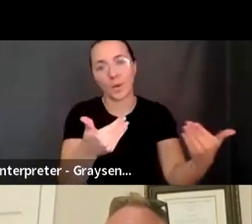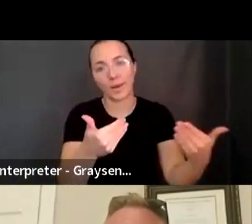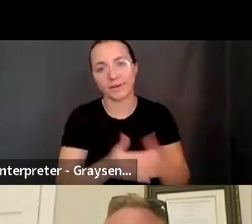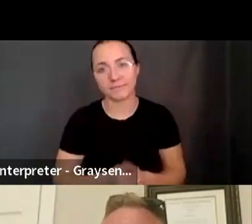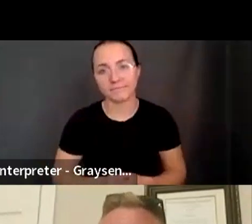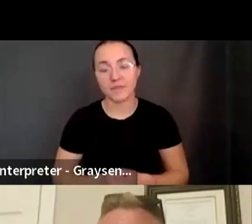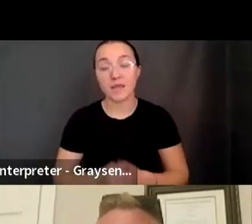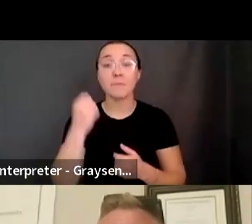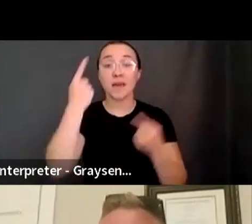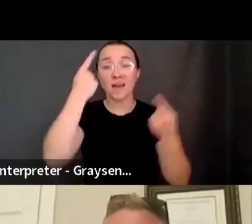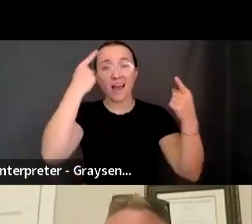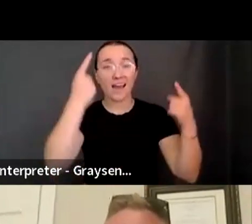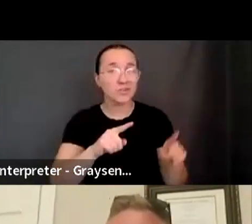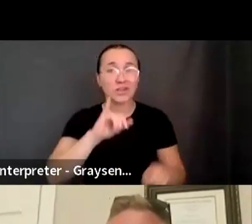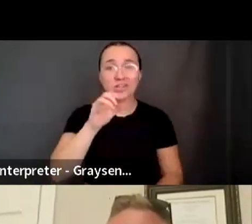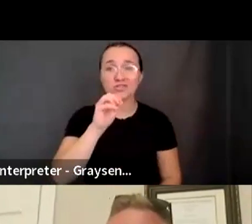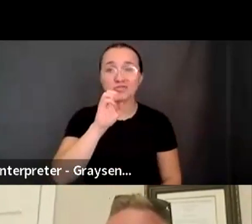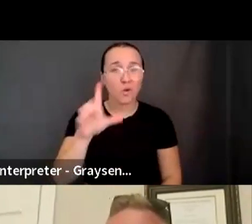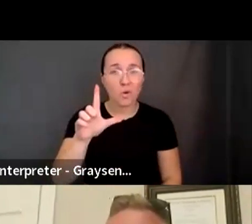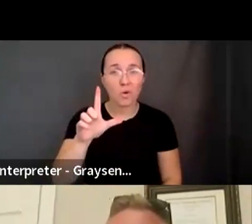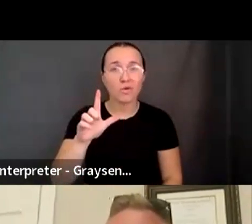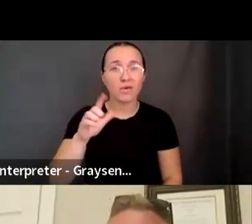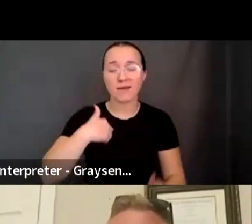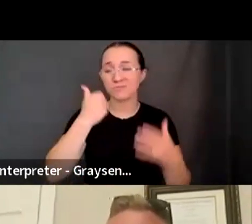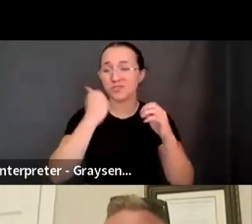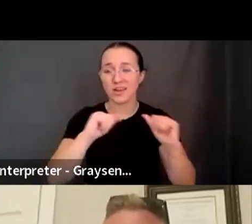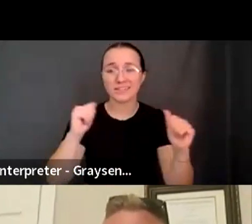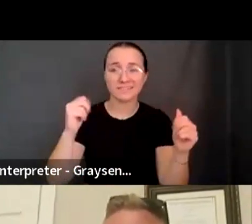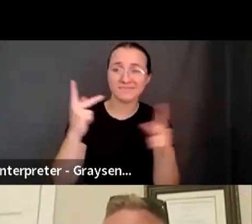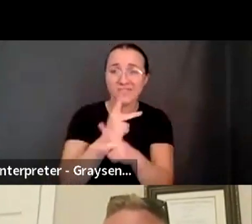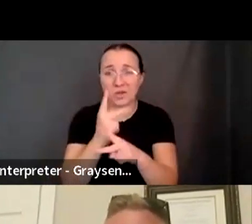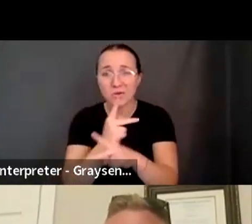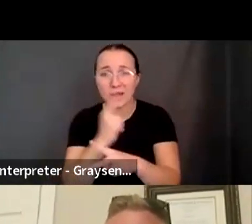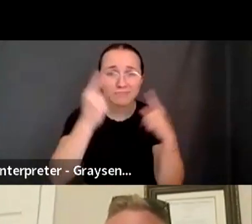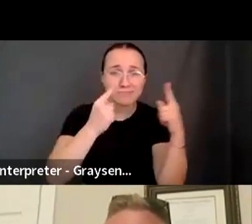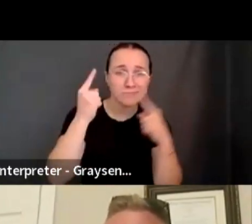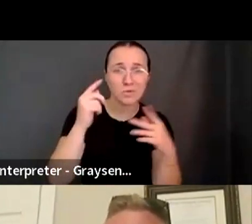man. I'm trying to think through these complicated things myself.